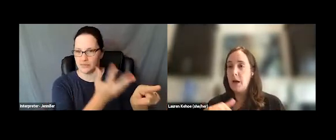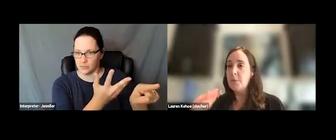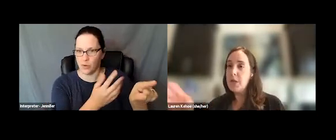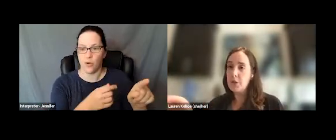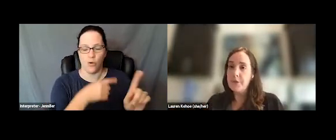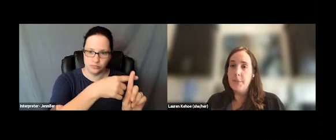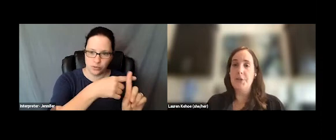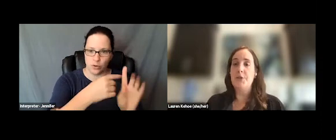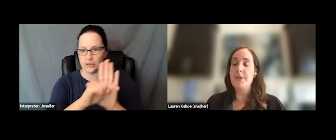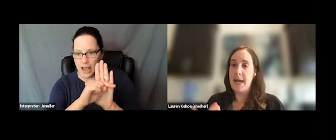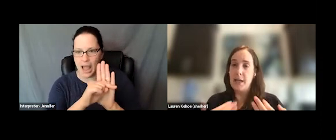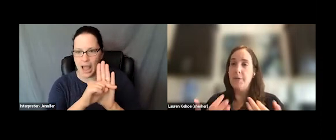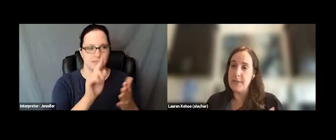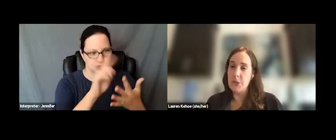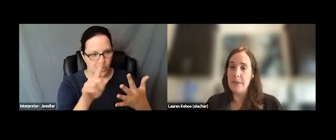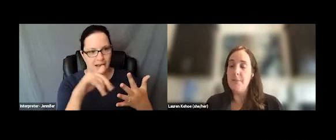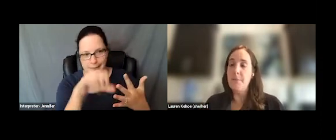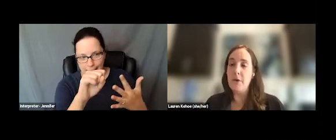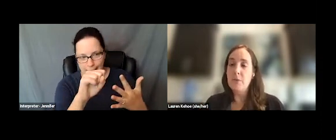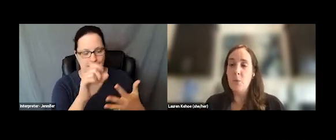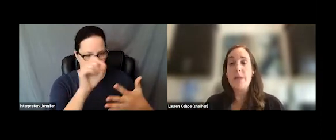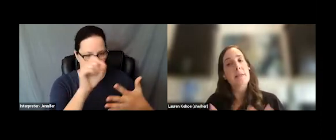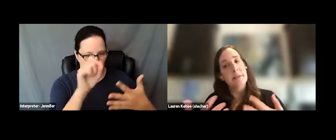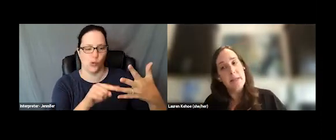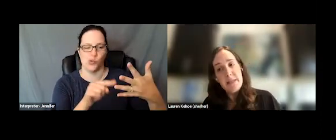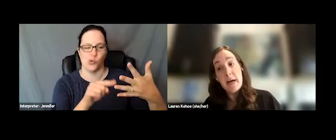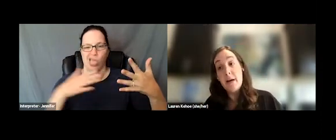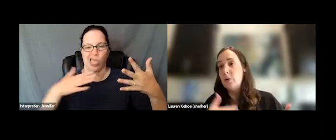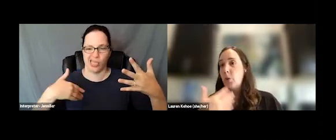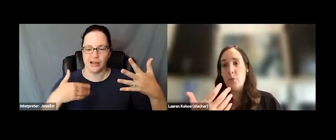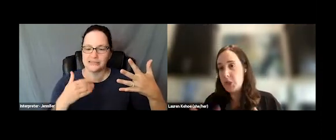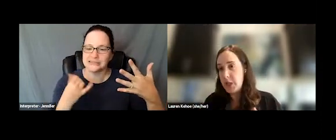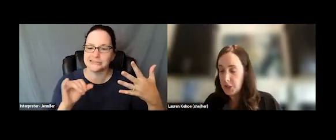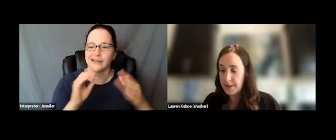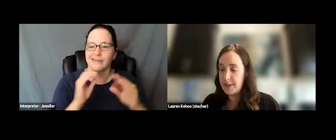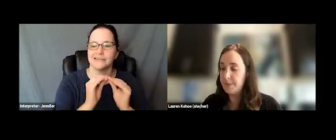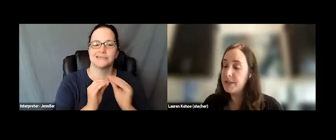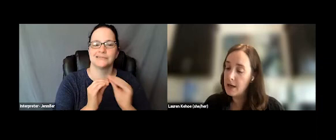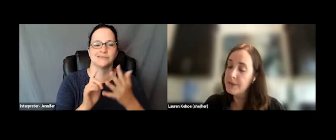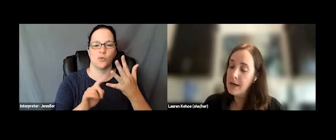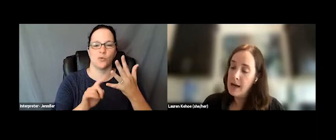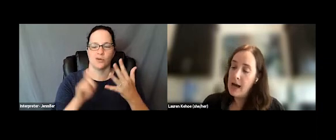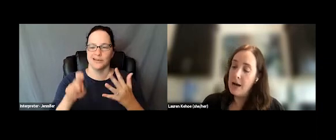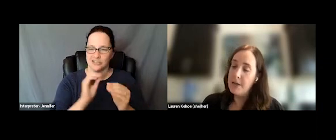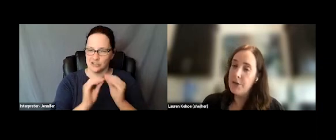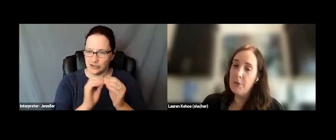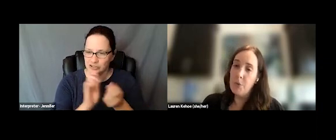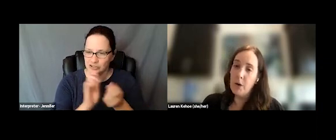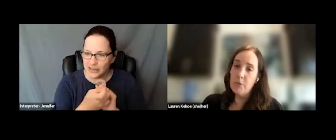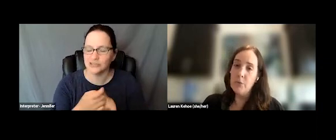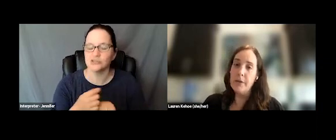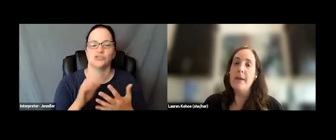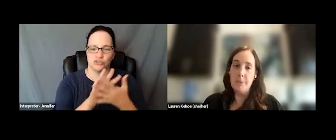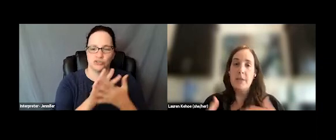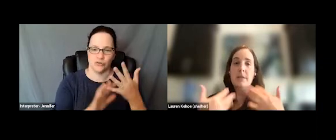kind of checked off their milestones and had a conversation with them about what still needed to be done or what we changed in the system ourselves. And so that